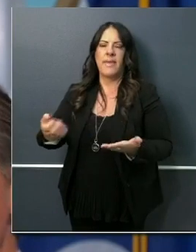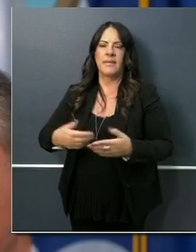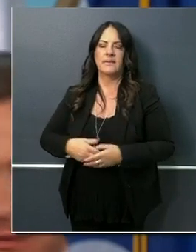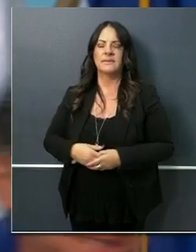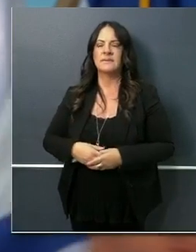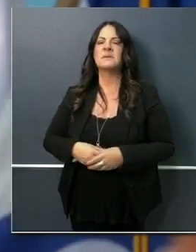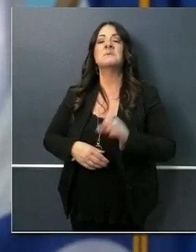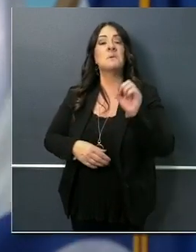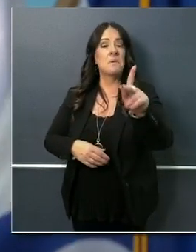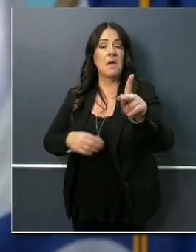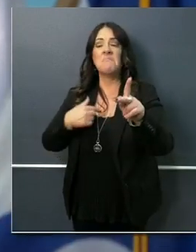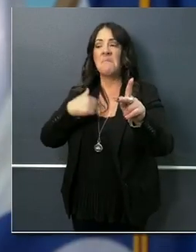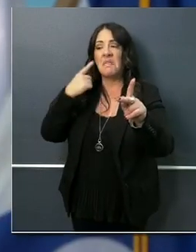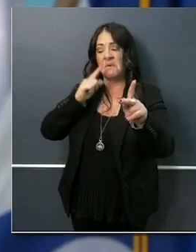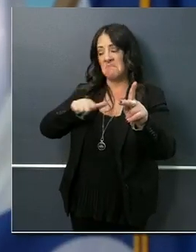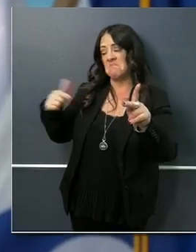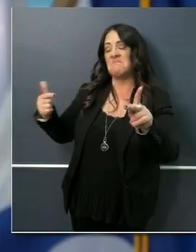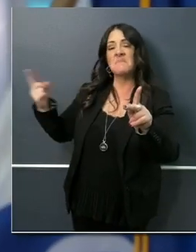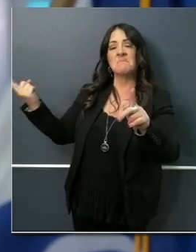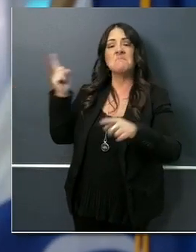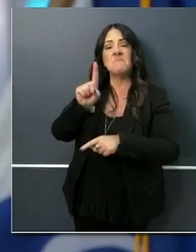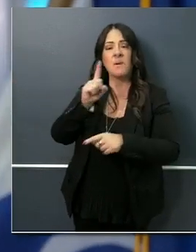specifically about the contract.